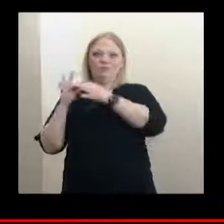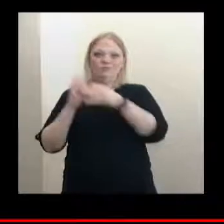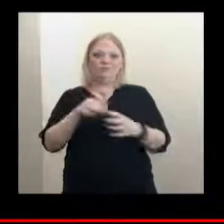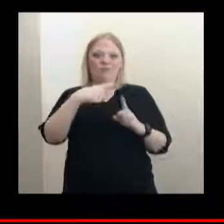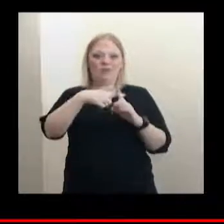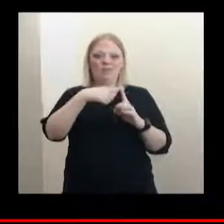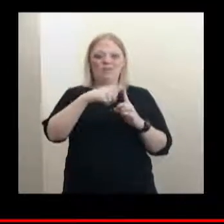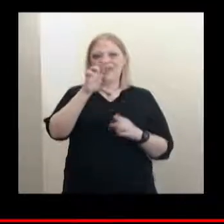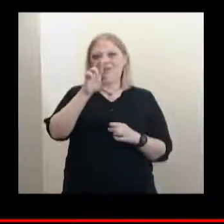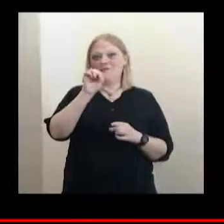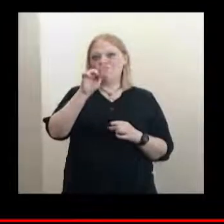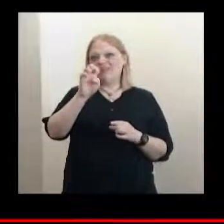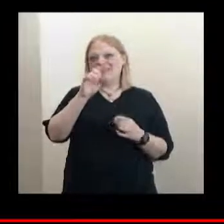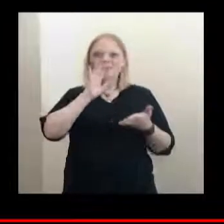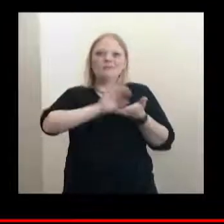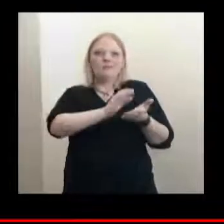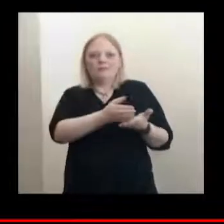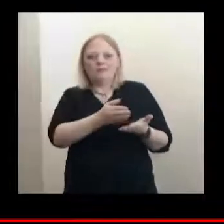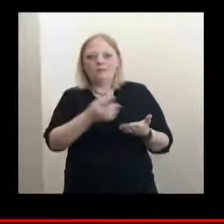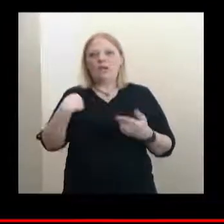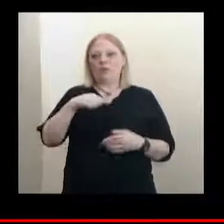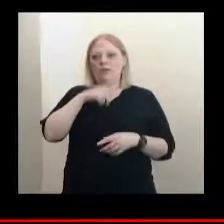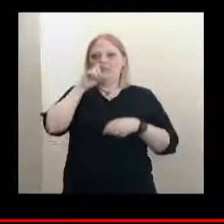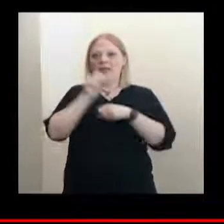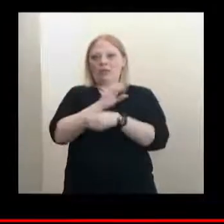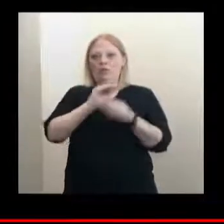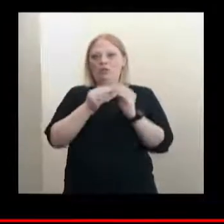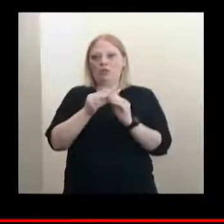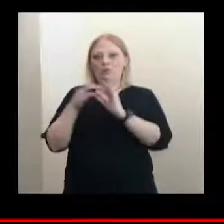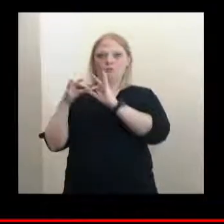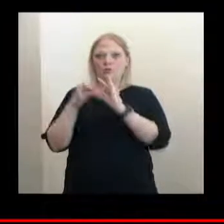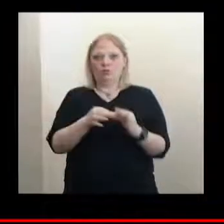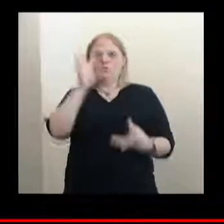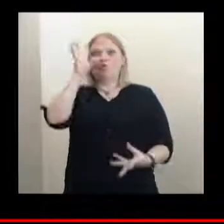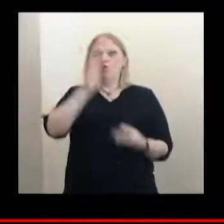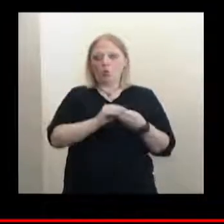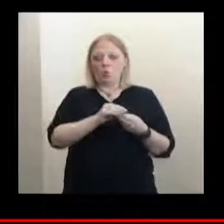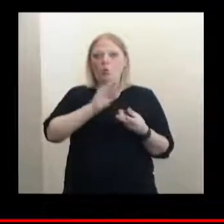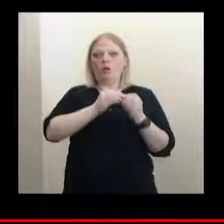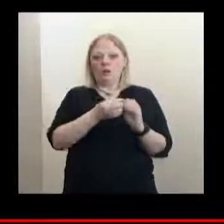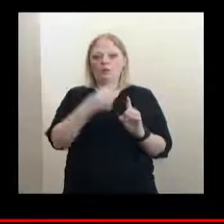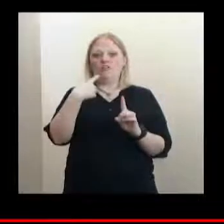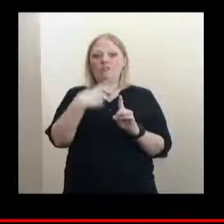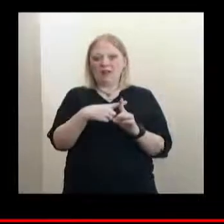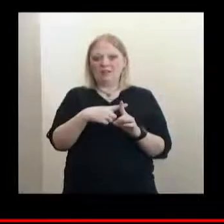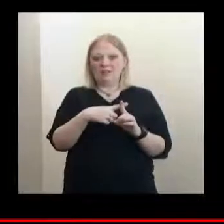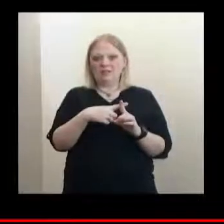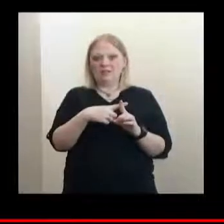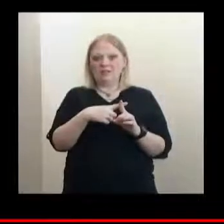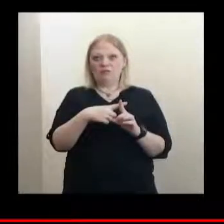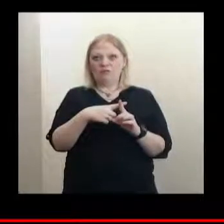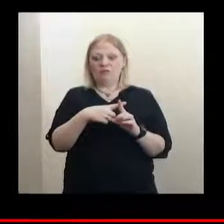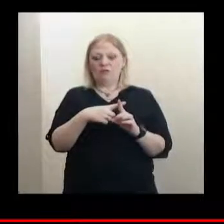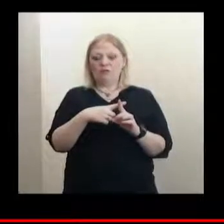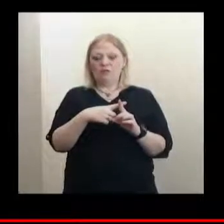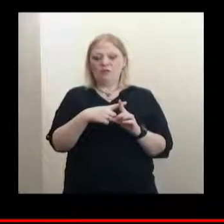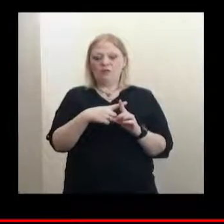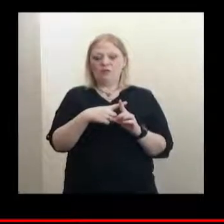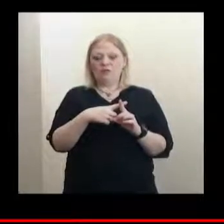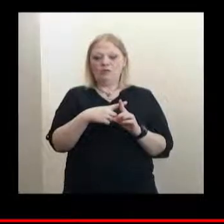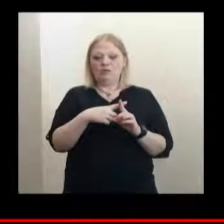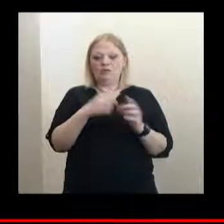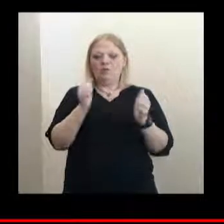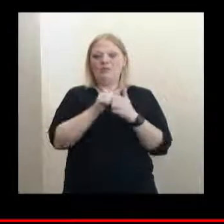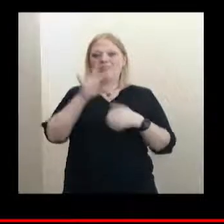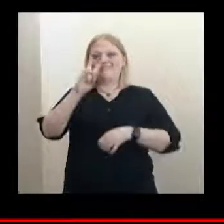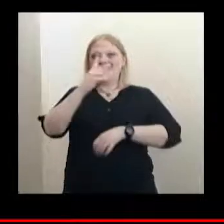positivity rates, and we'll give you the actual numbers as it pertains to total number of positive cases and how that pertains to the